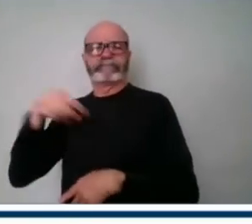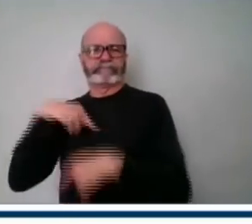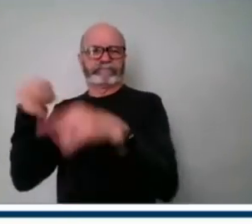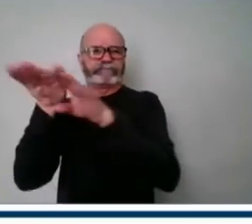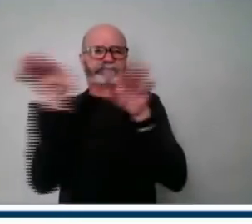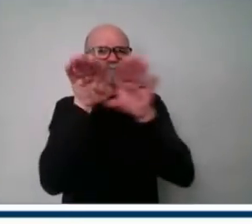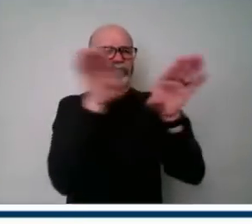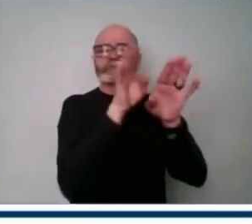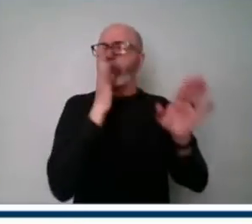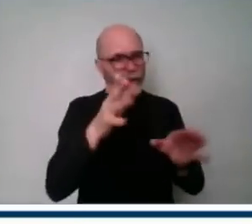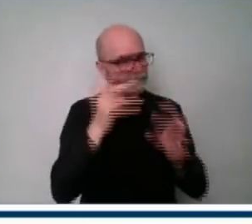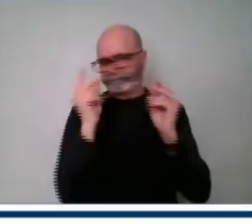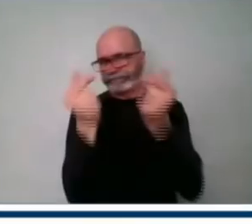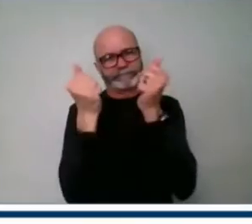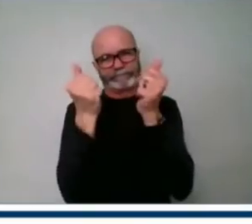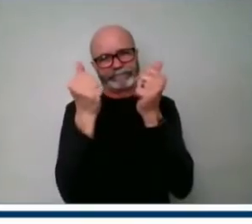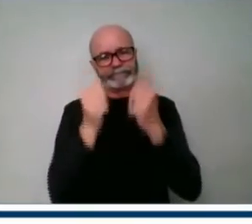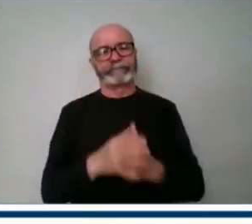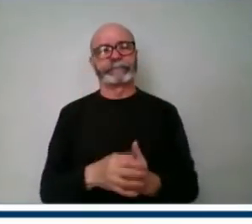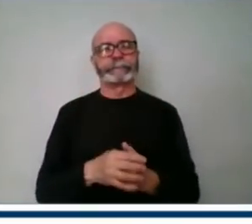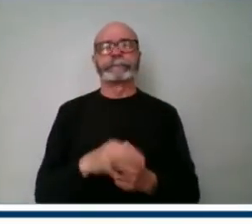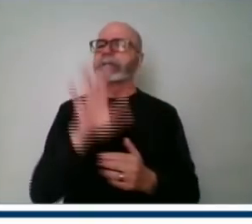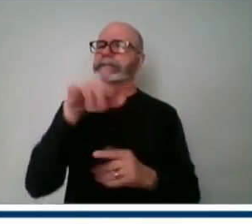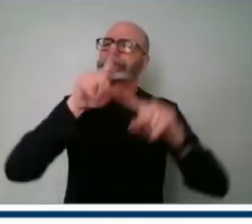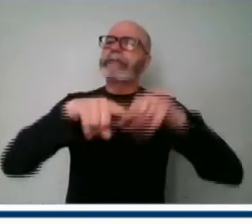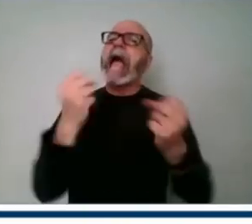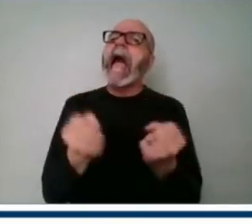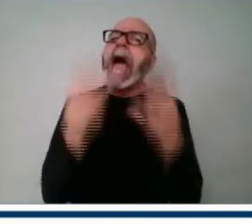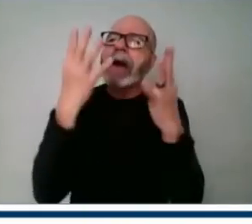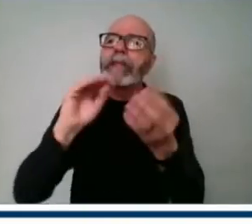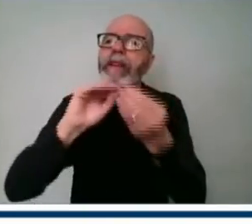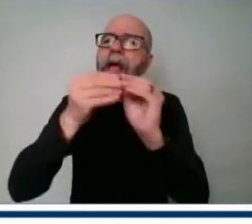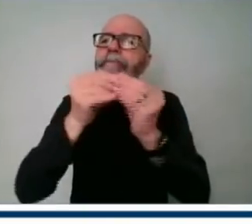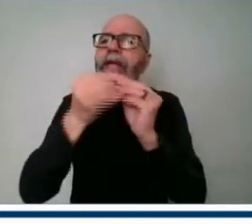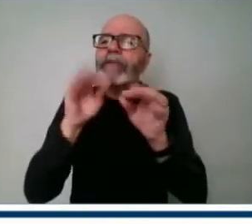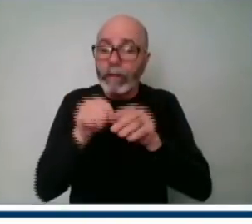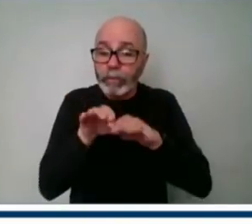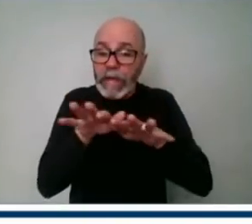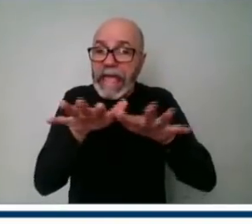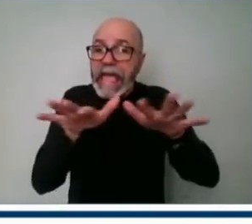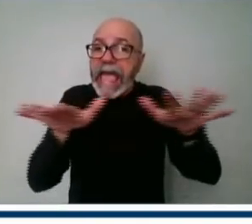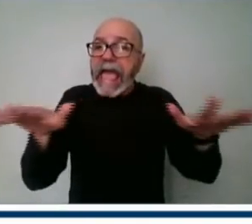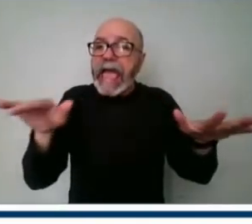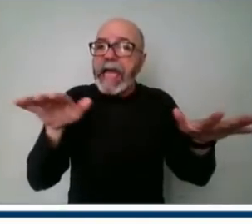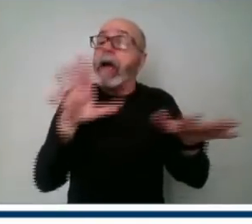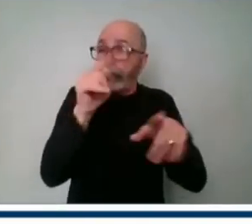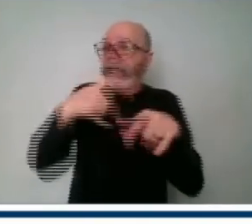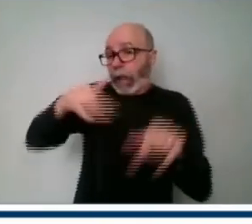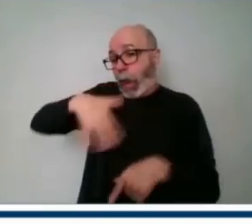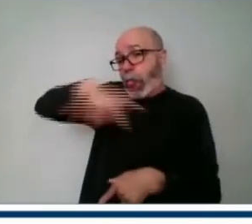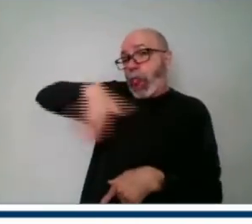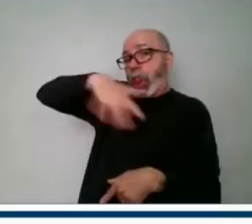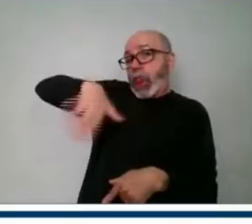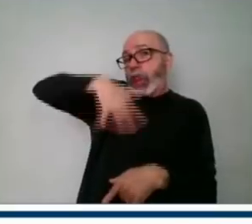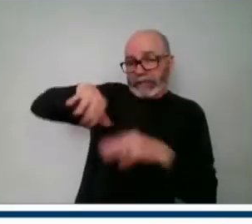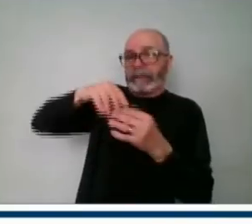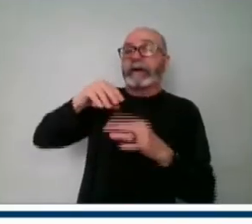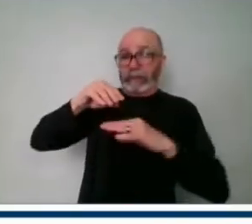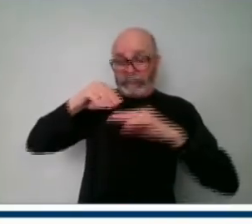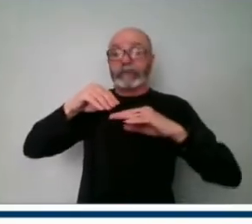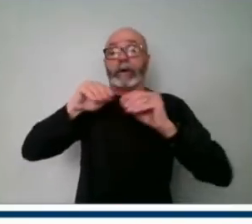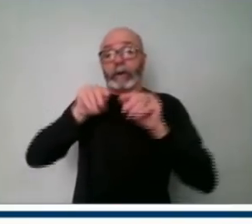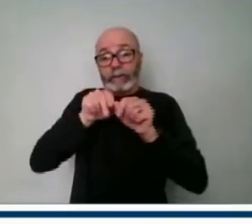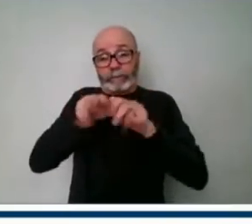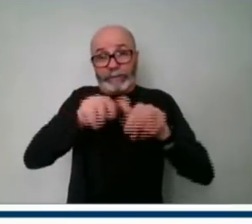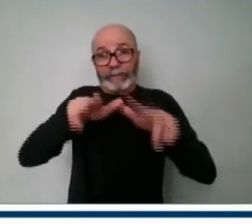But we do have two things. We do have the variant here, and this is why I have to say it again, we need to continue to practice